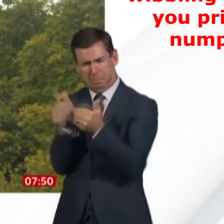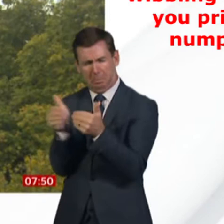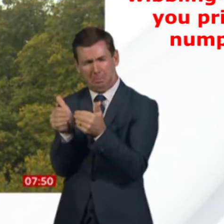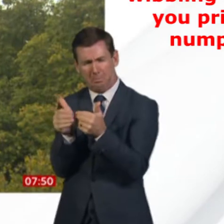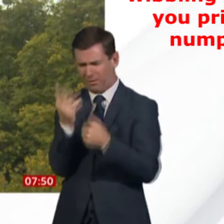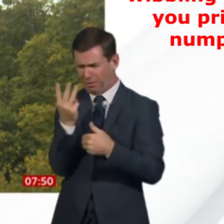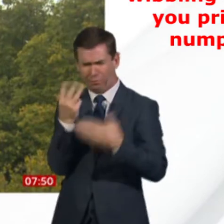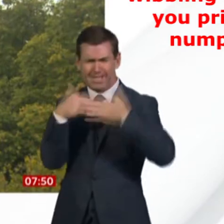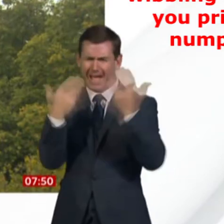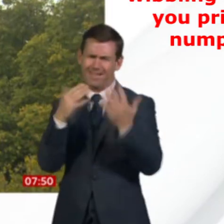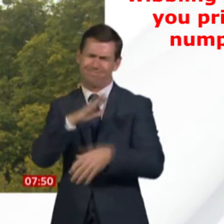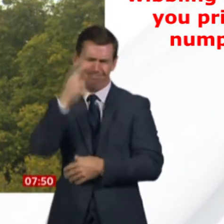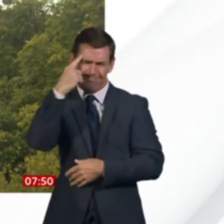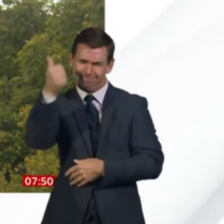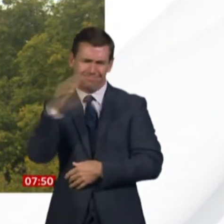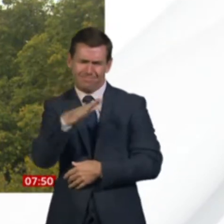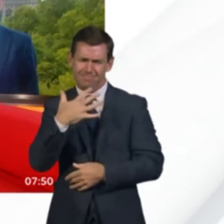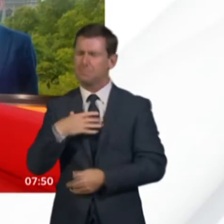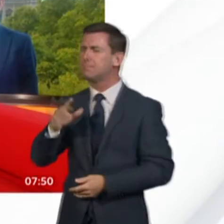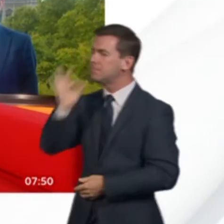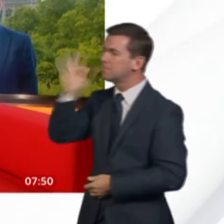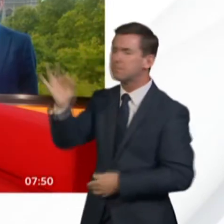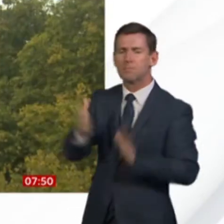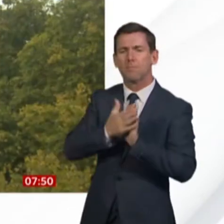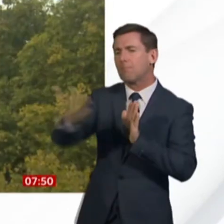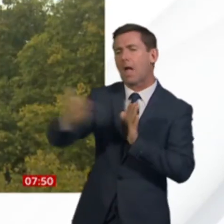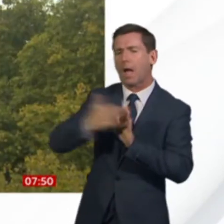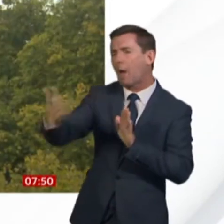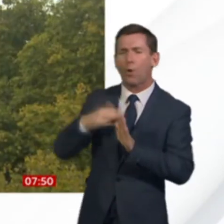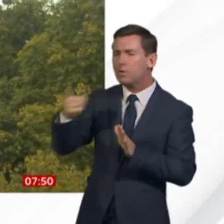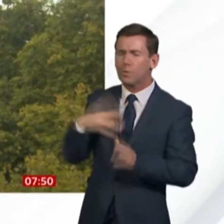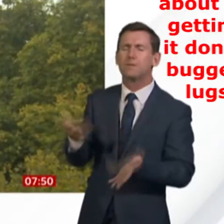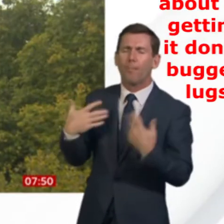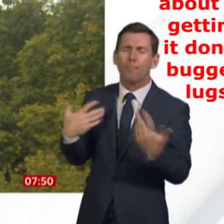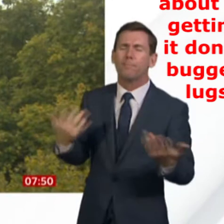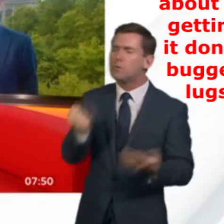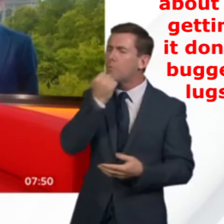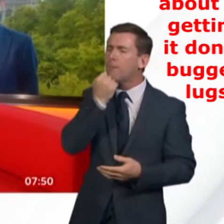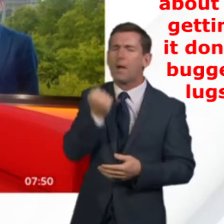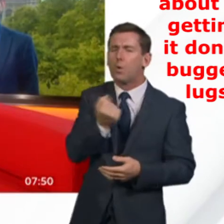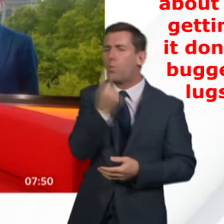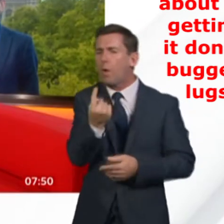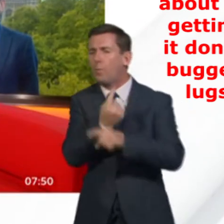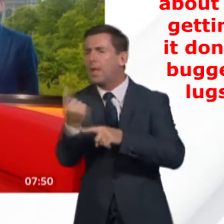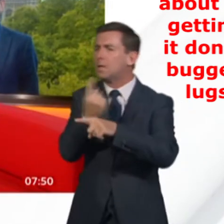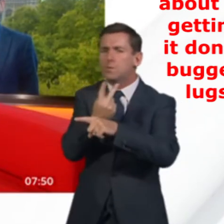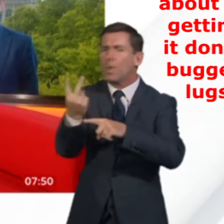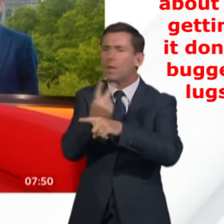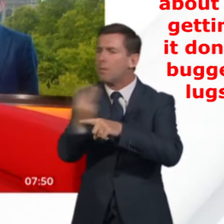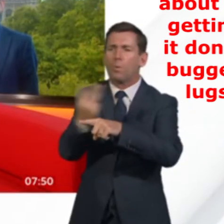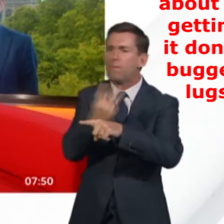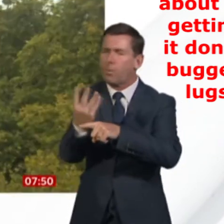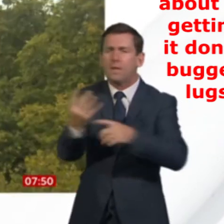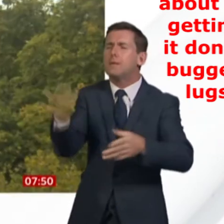it needs to be looked at properly. Richard Bergen, how long is reasonable? Three weeks? You say a few weeks. Come on, let's be specific. Because this is what we want to hear now. We want to hear some